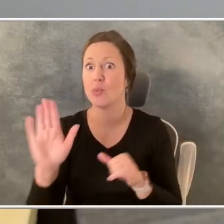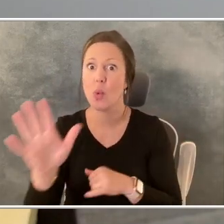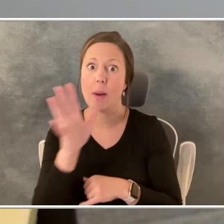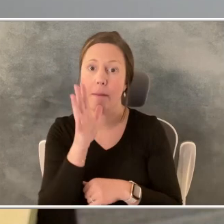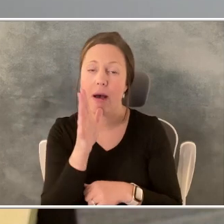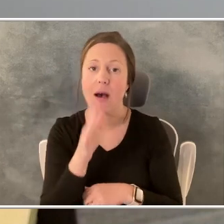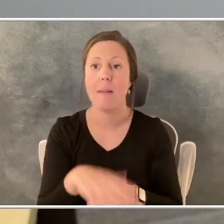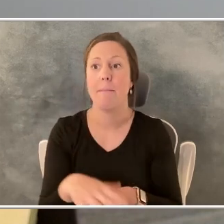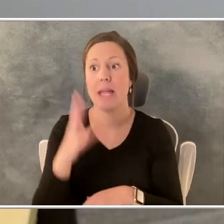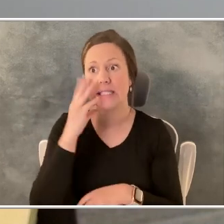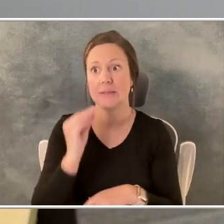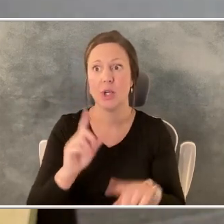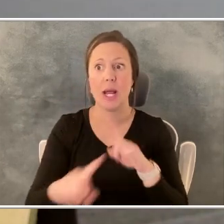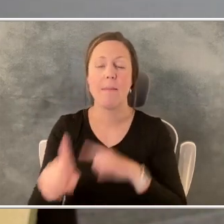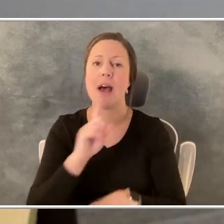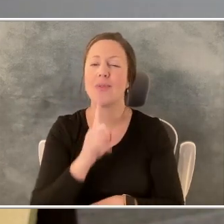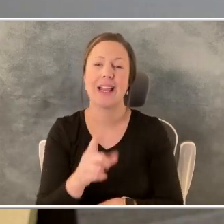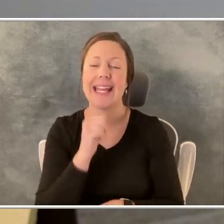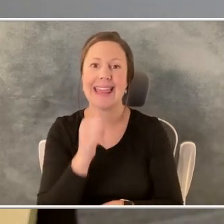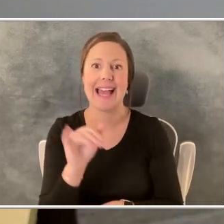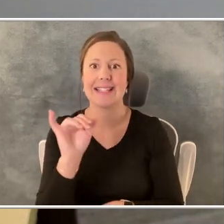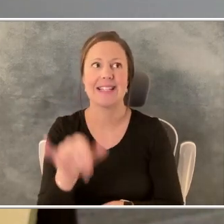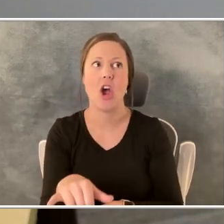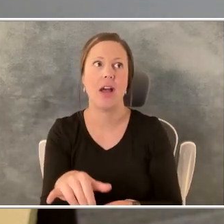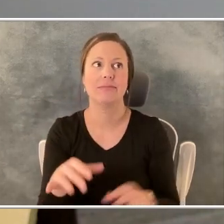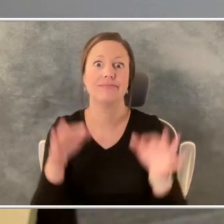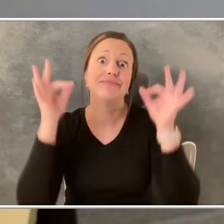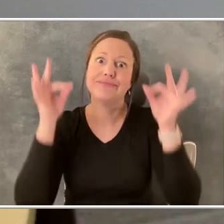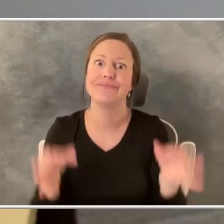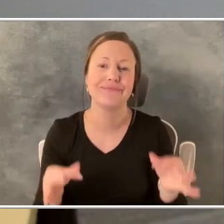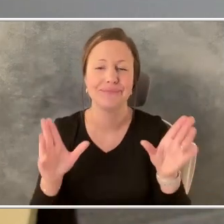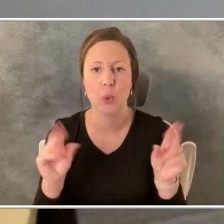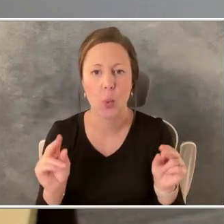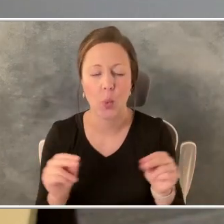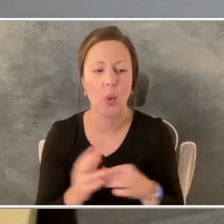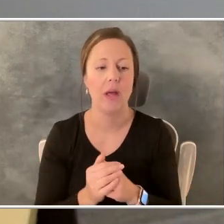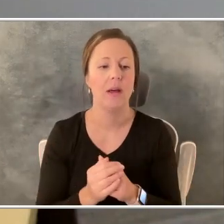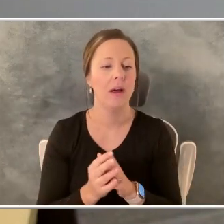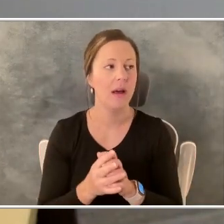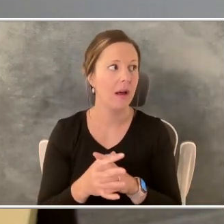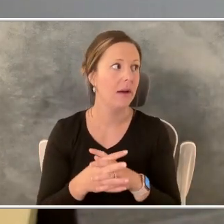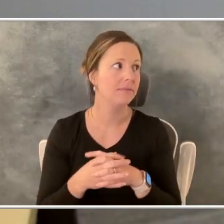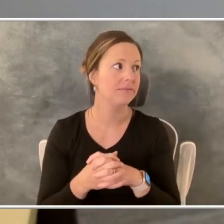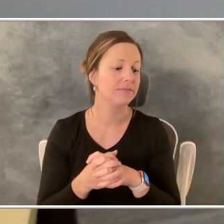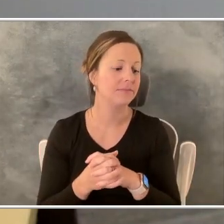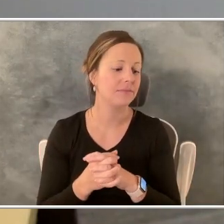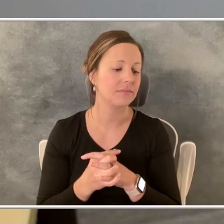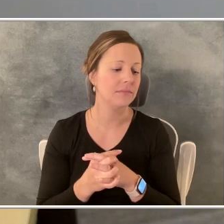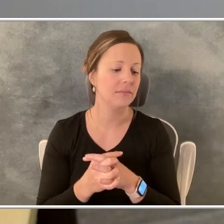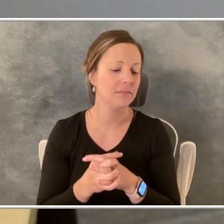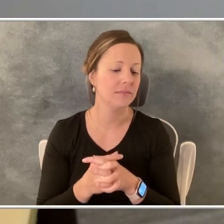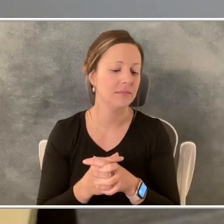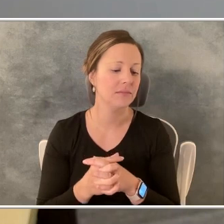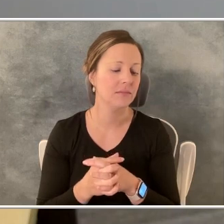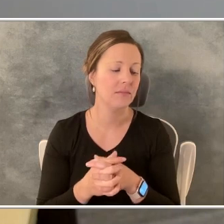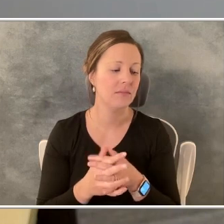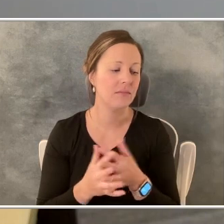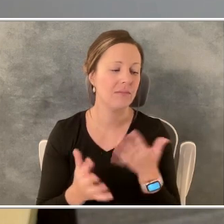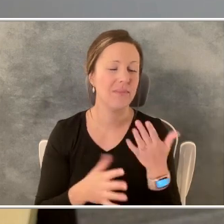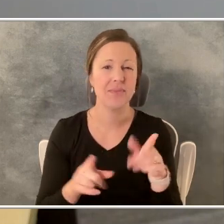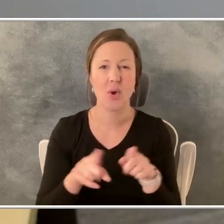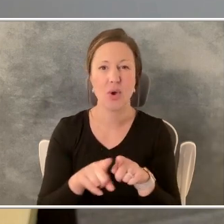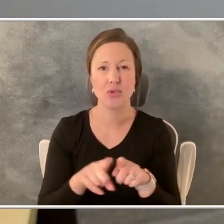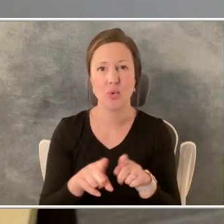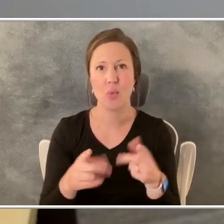don't think you can really take that to the bank. So it's more, and also the more frustrating thing is there is no a level